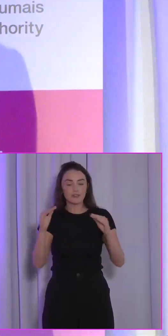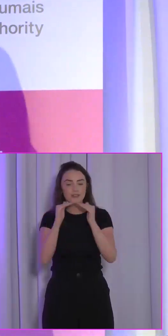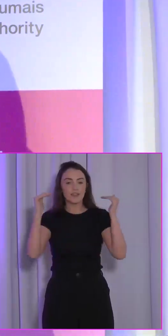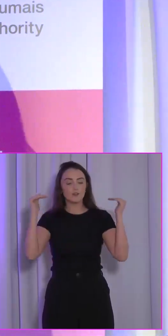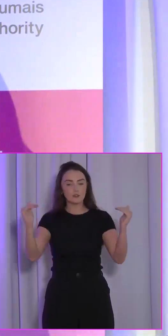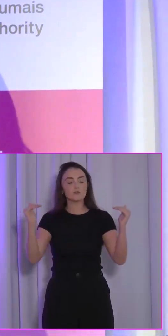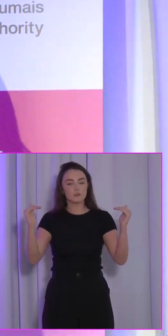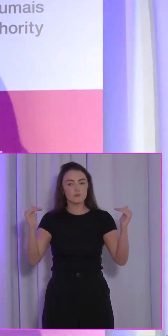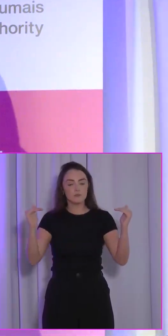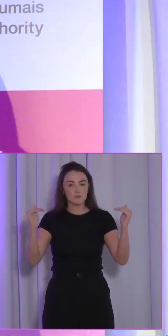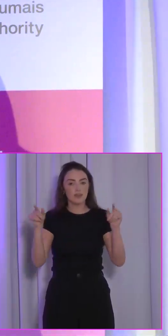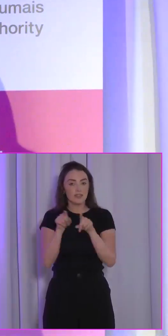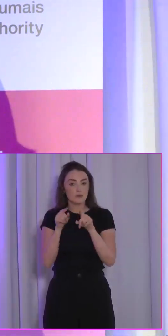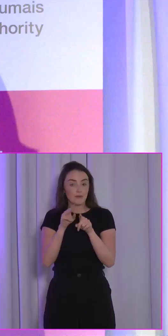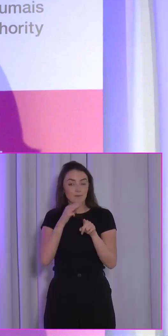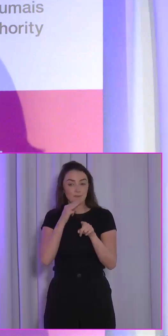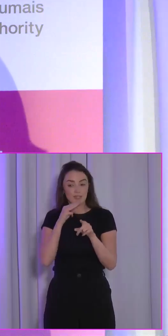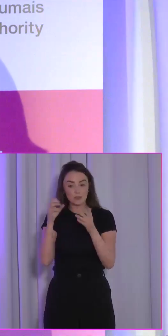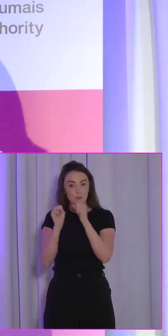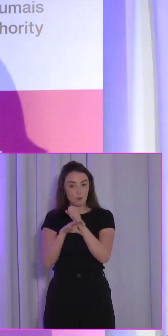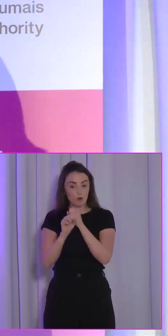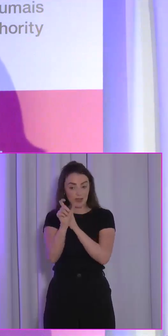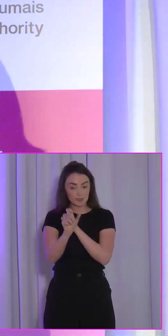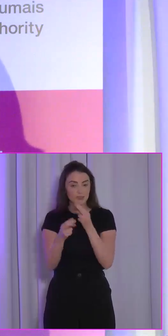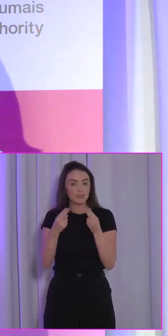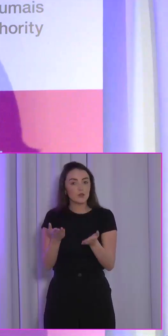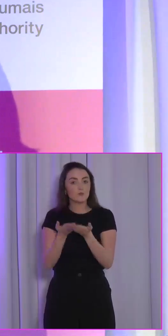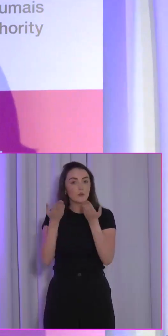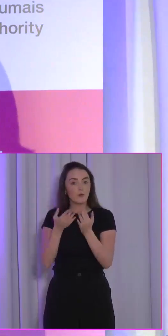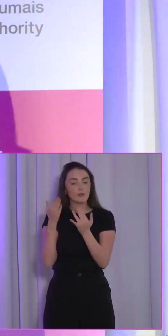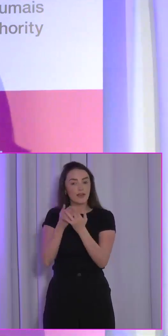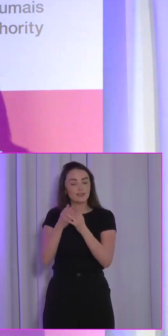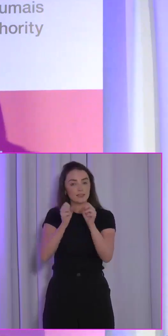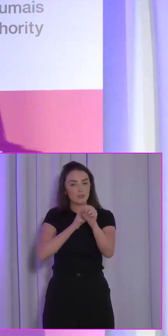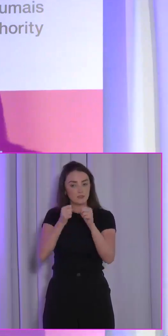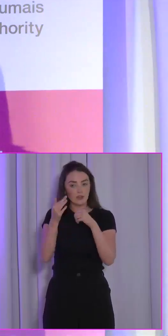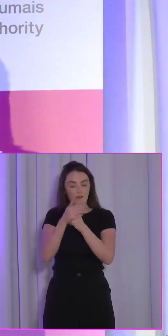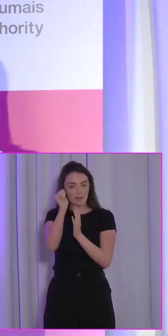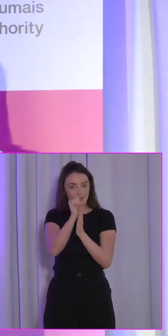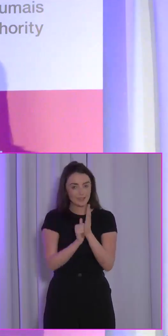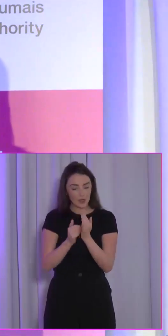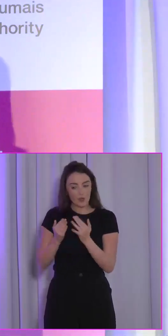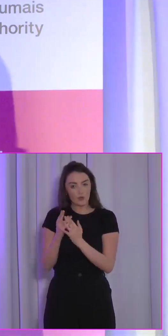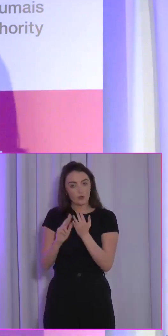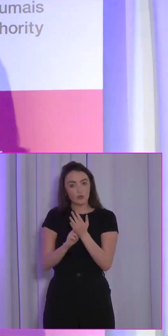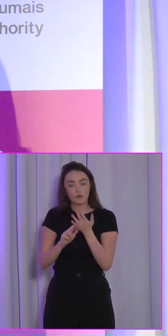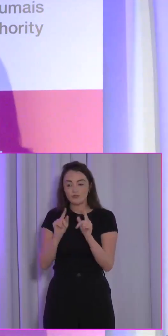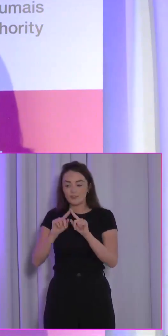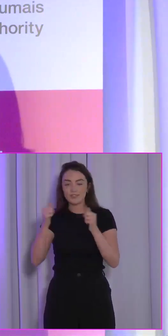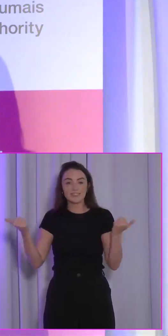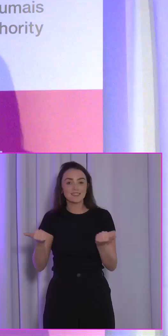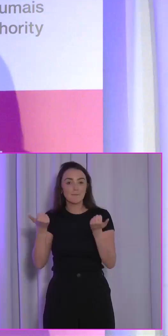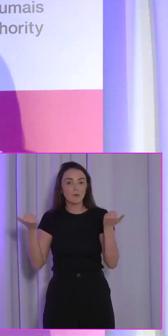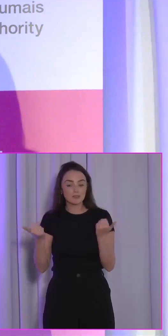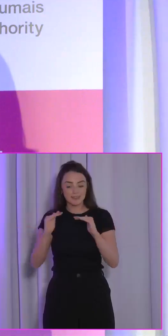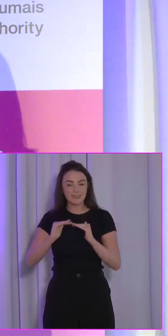services. And it requires broadcasters to promote the access services on their listings and through the use of standard symbols,